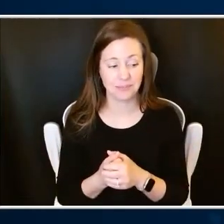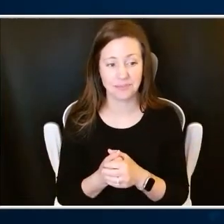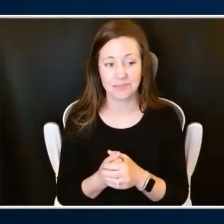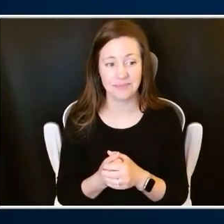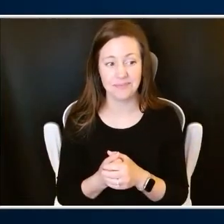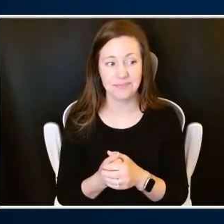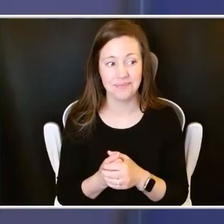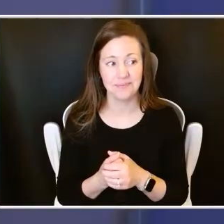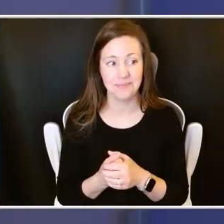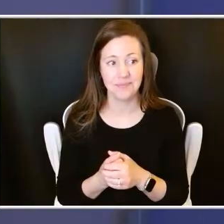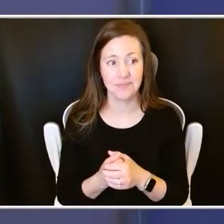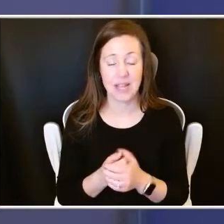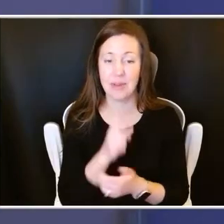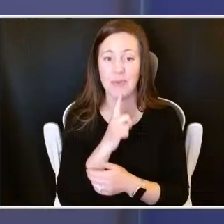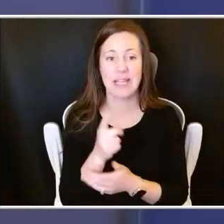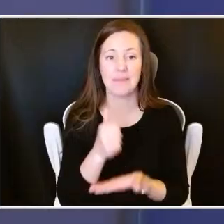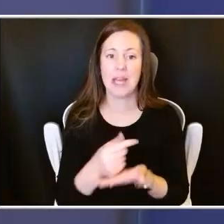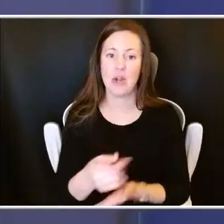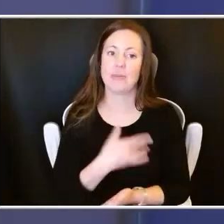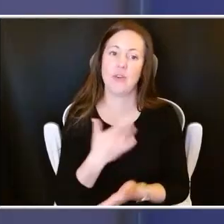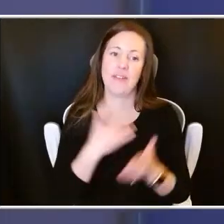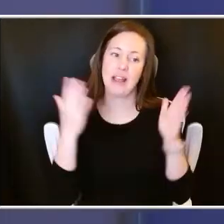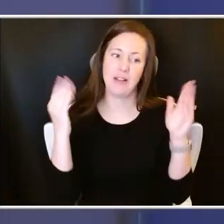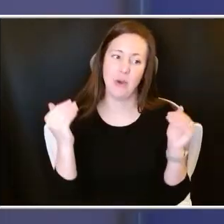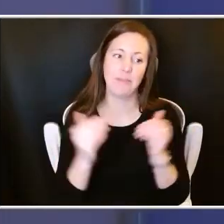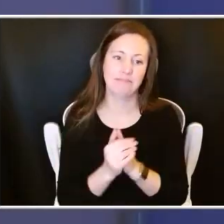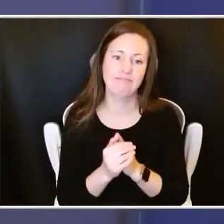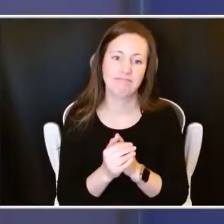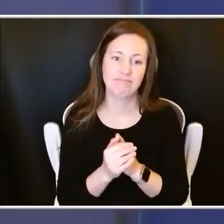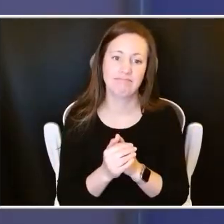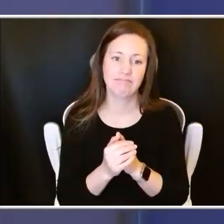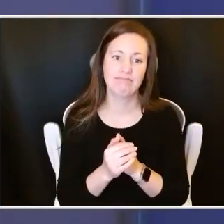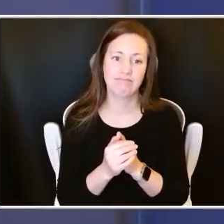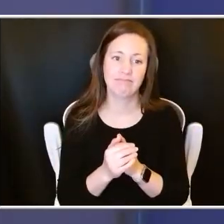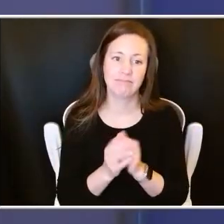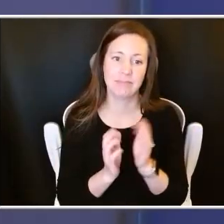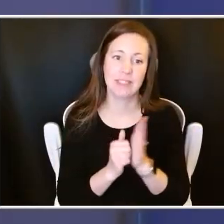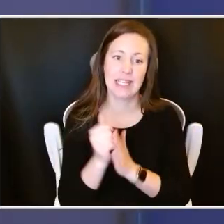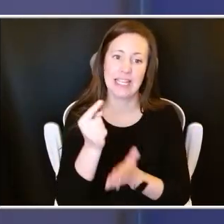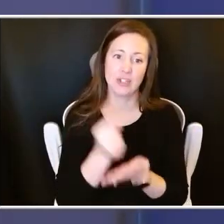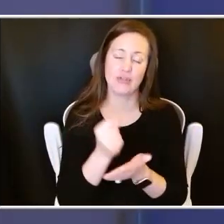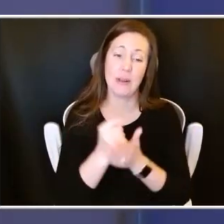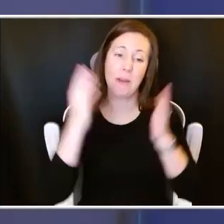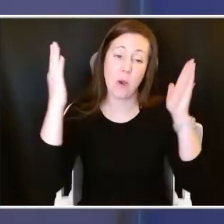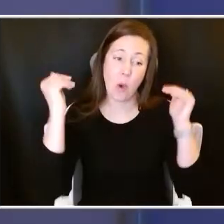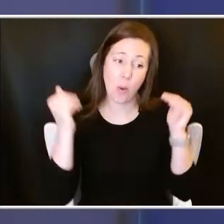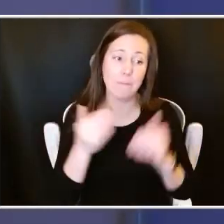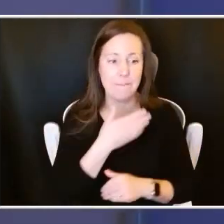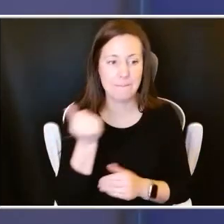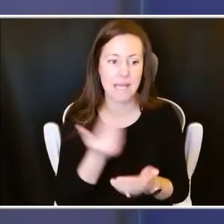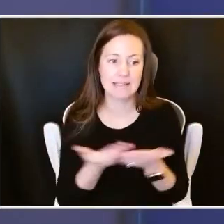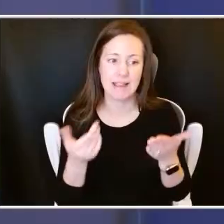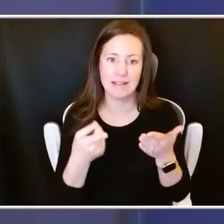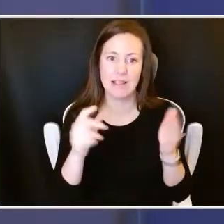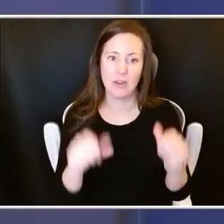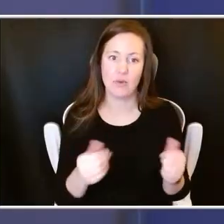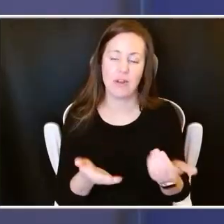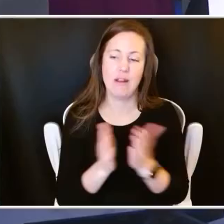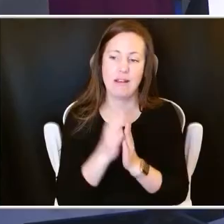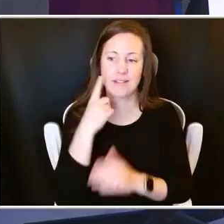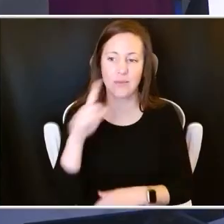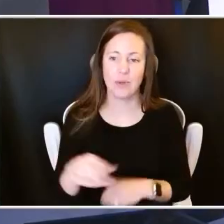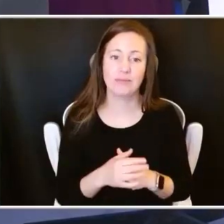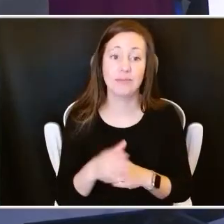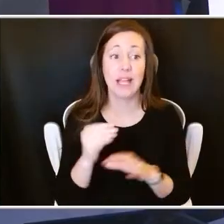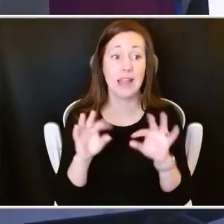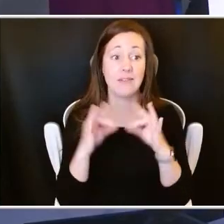It gives you hope. And when you get a cancer treatment, probably hope is one of the best things you could possibly ask for. And family has been there for